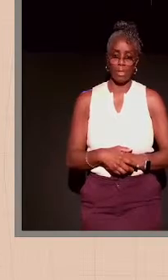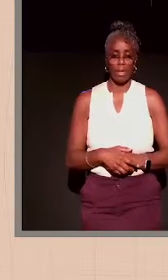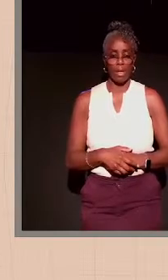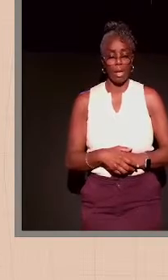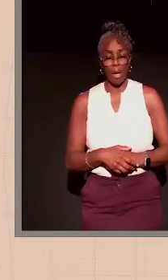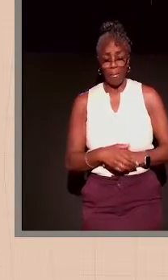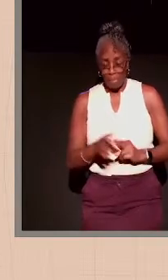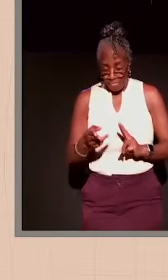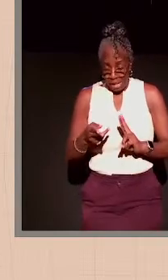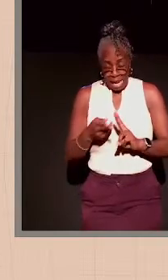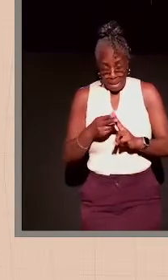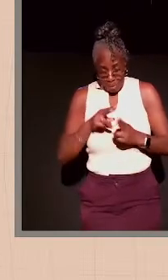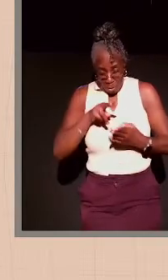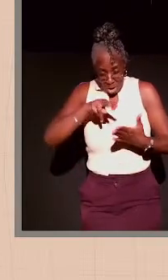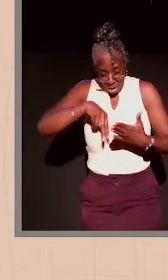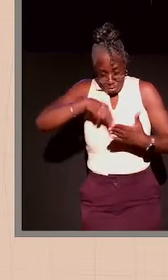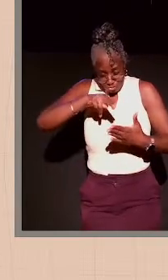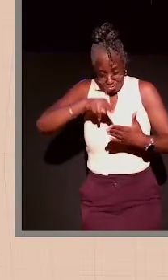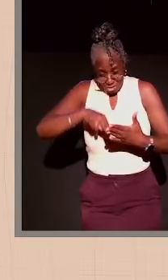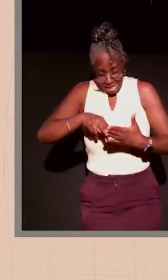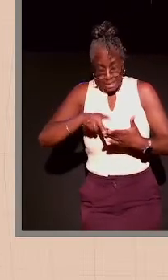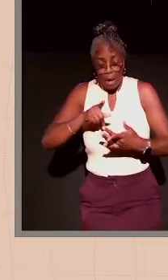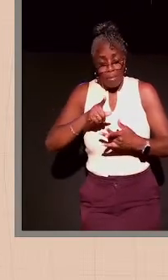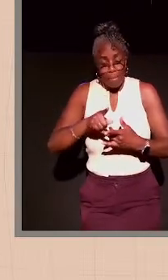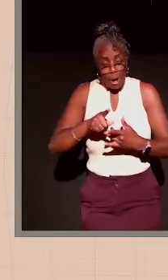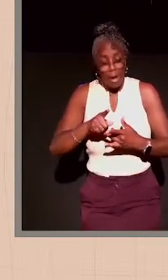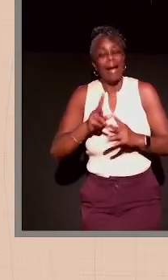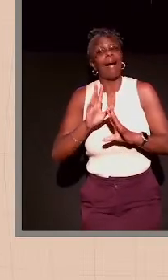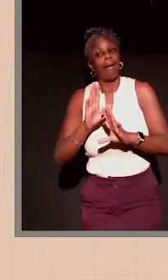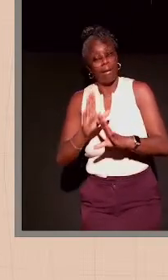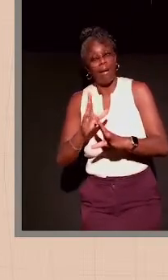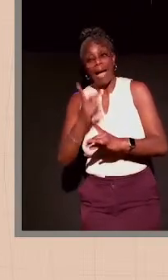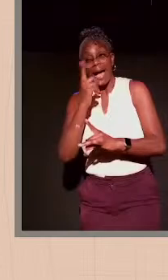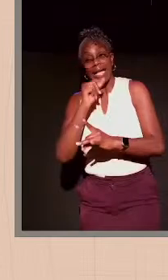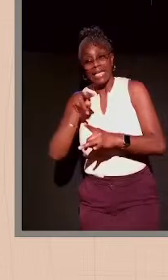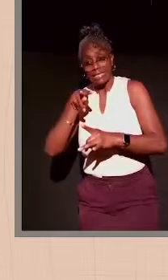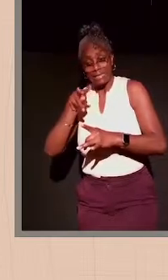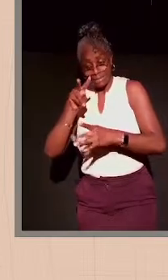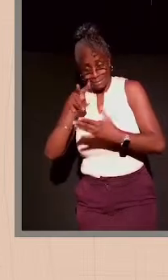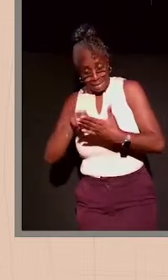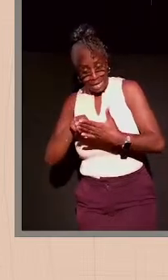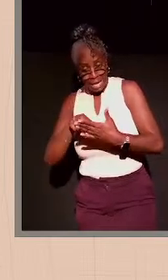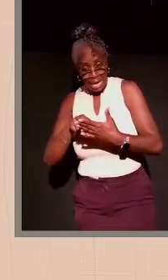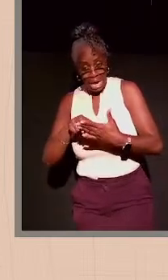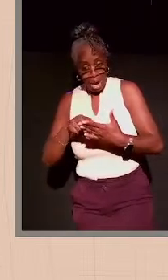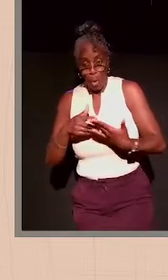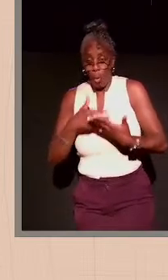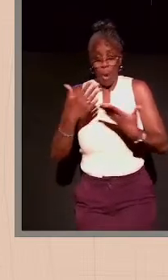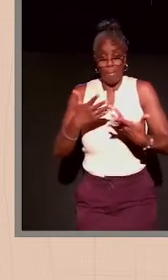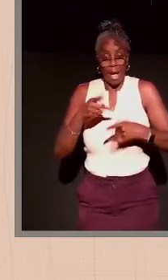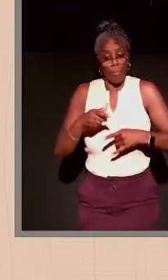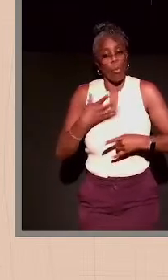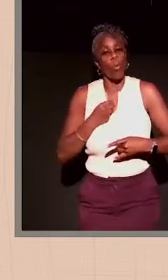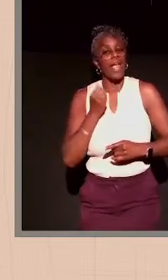any specific object. I can still see where I'm at within the